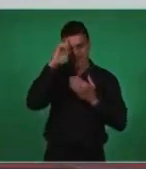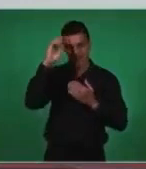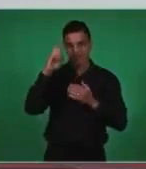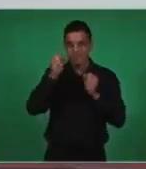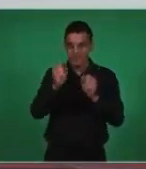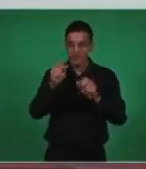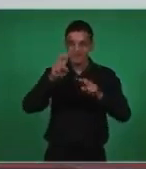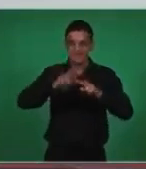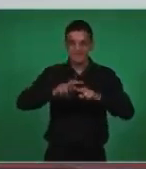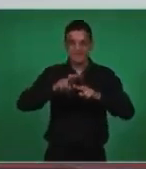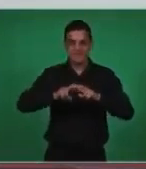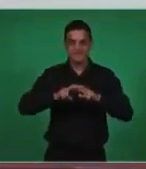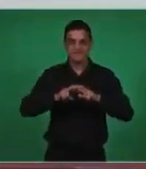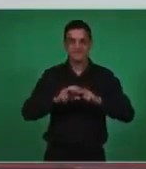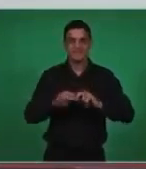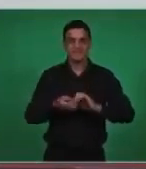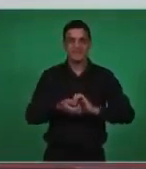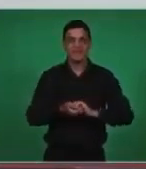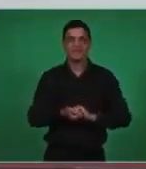The brethren can sit down.